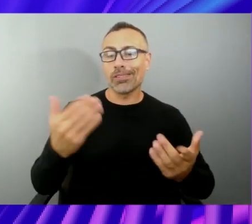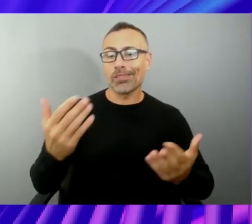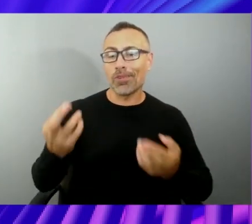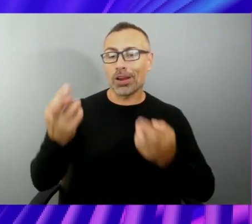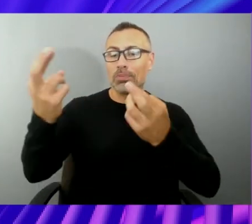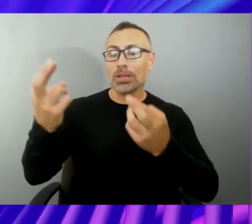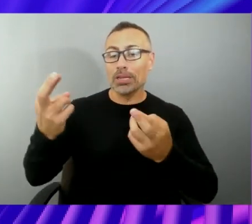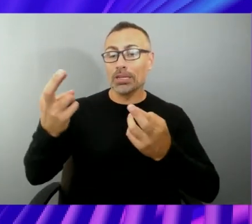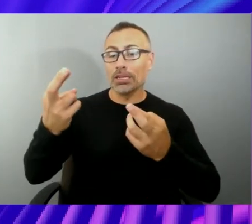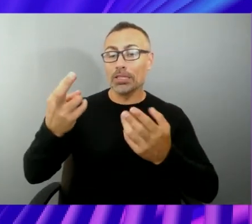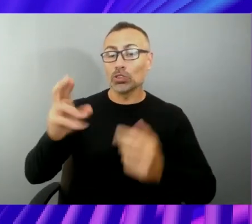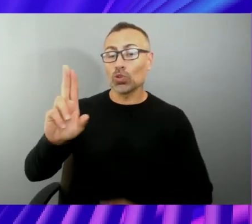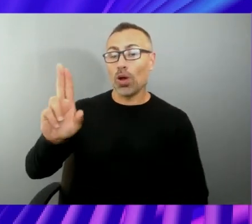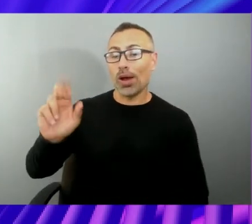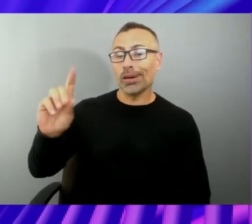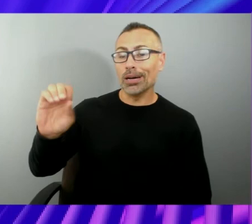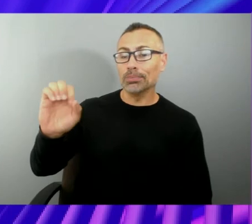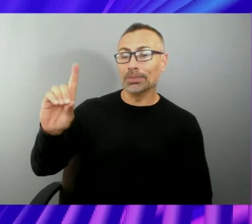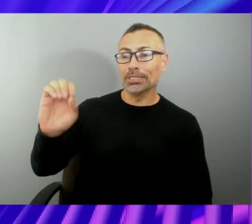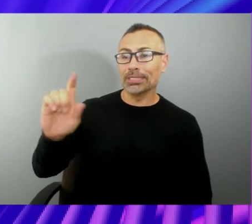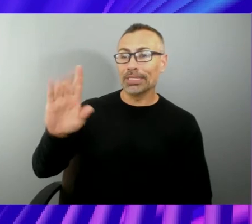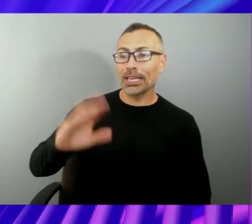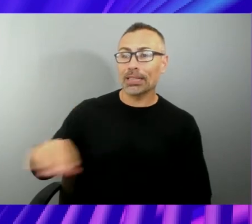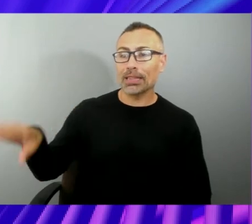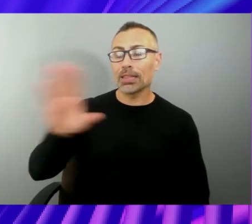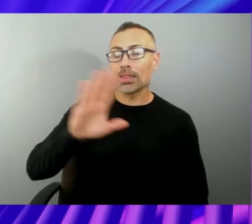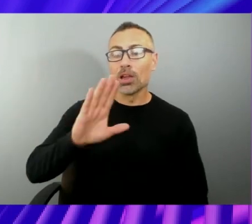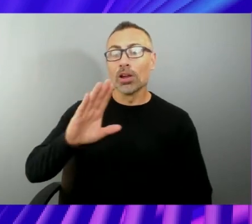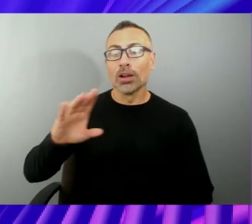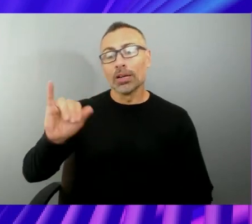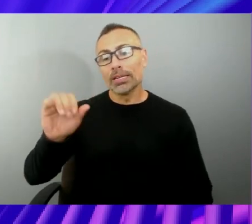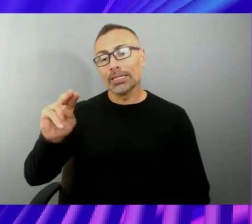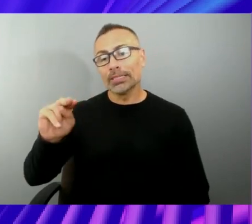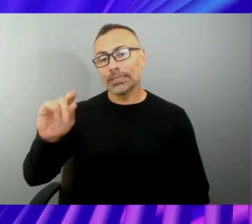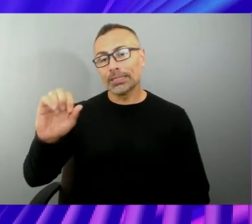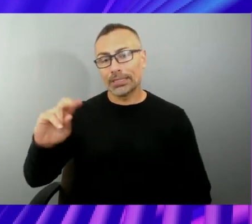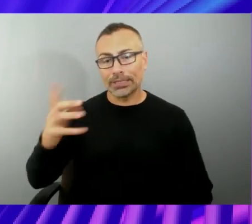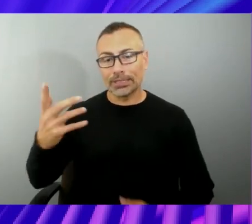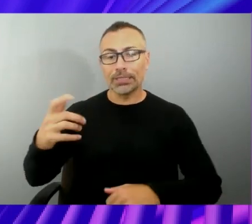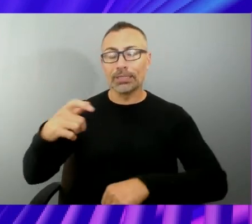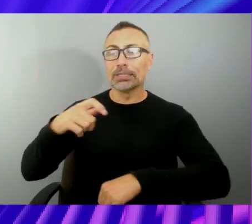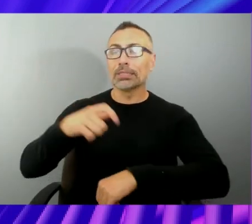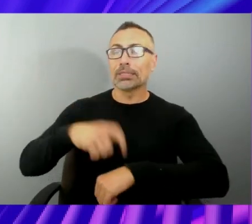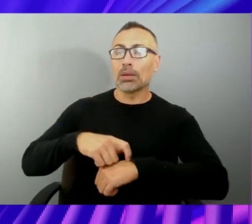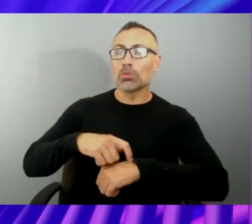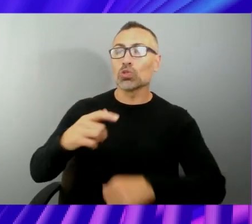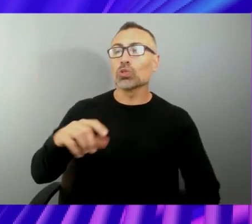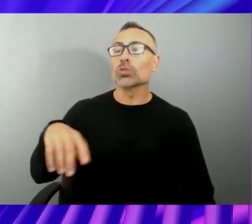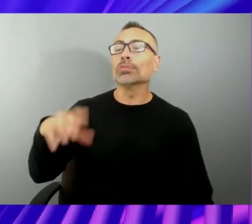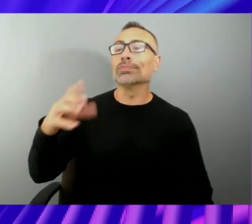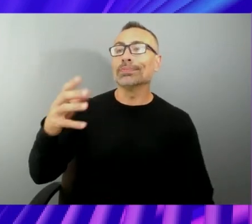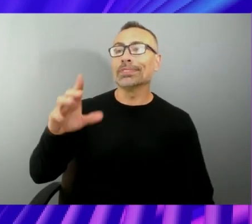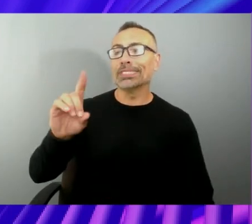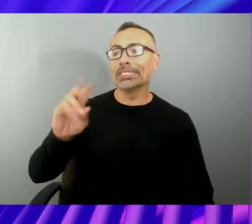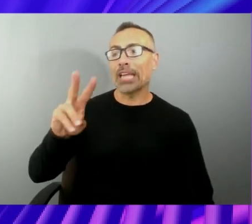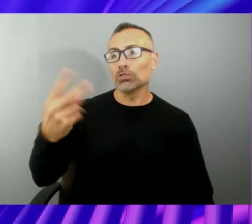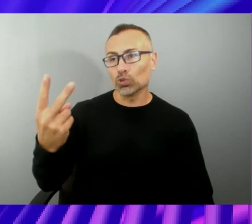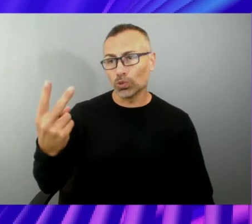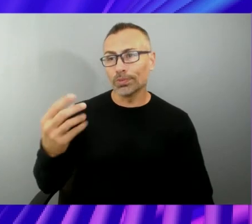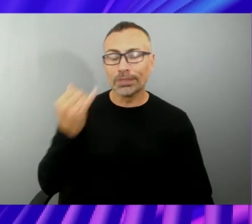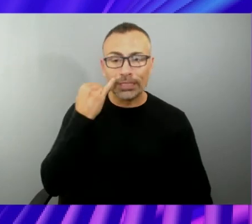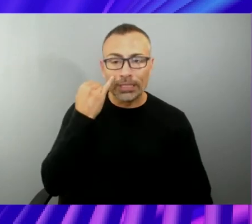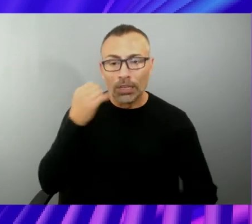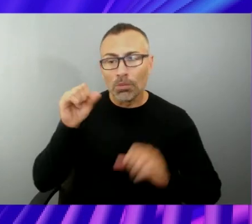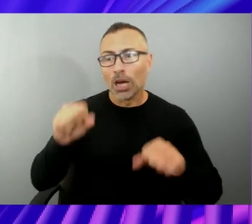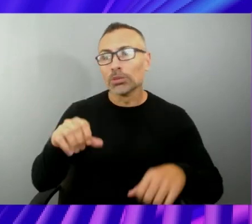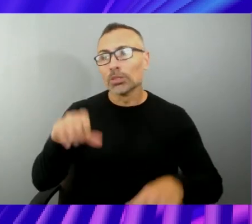their EC2 instances to IMDSv2 if that is possible in their environment. Yeah, and additionally to that, it's